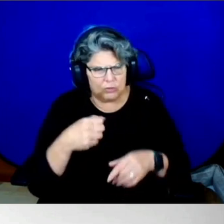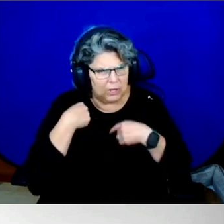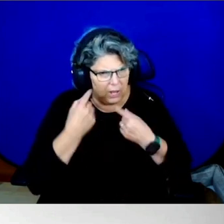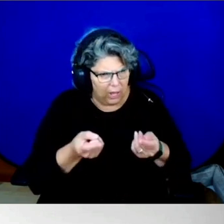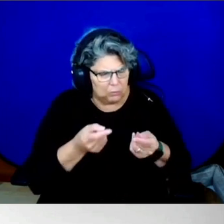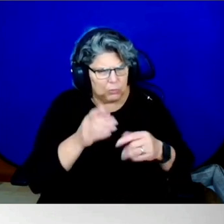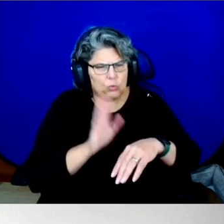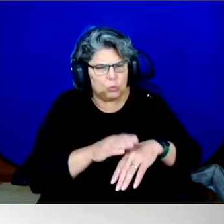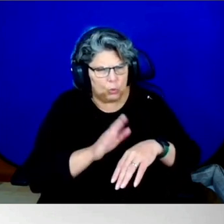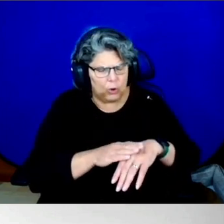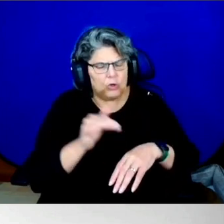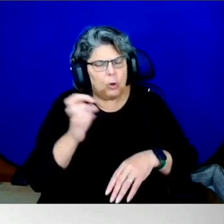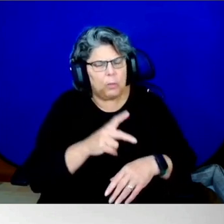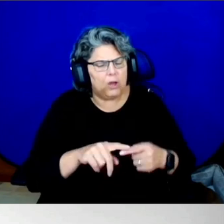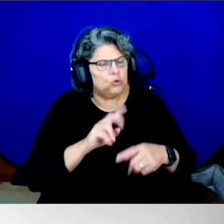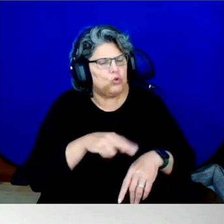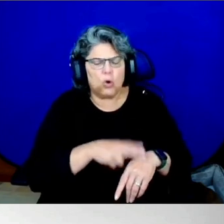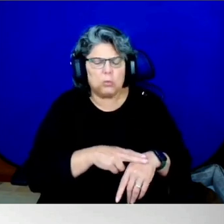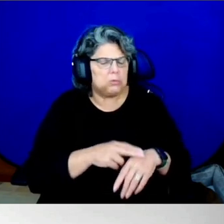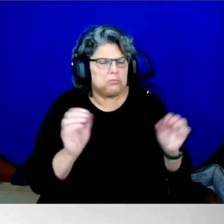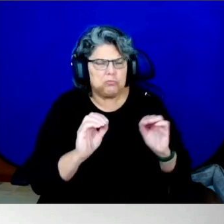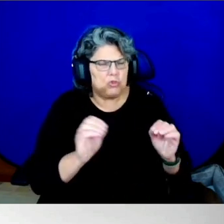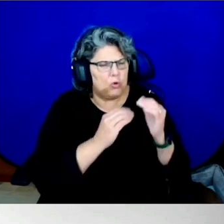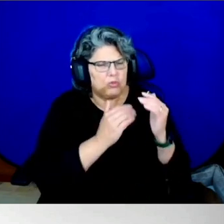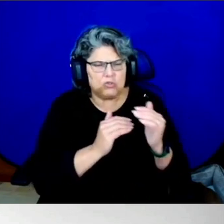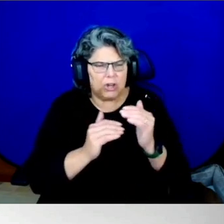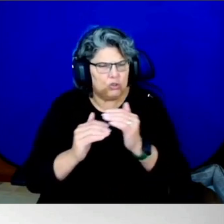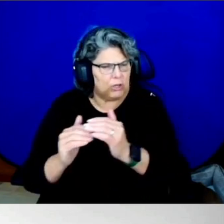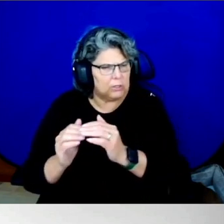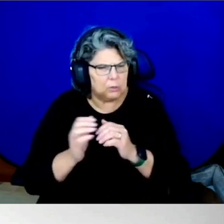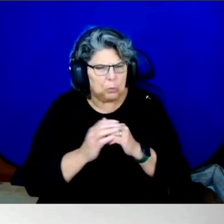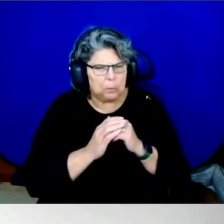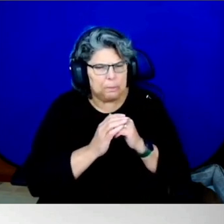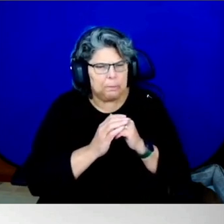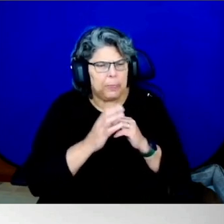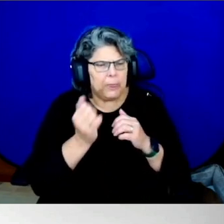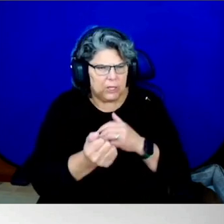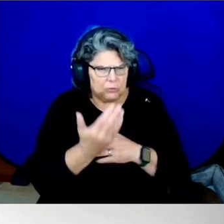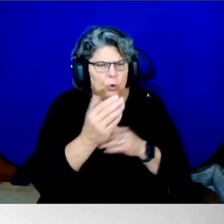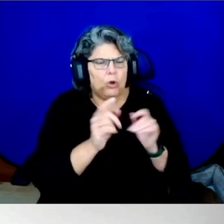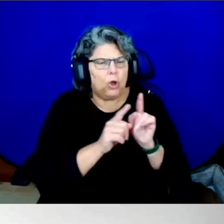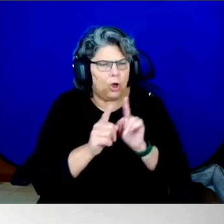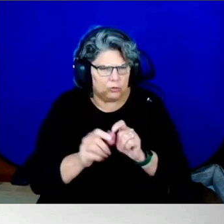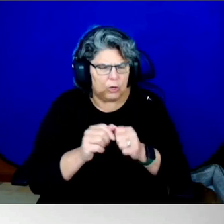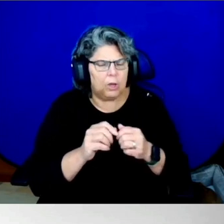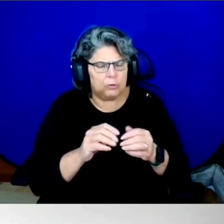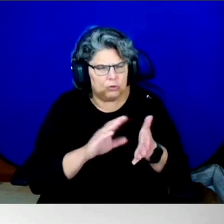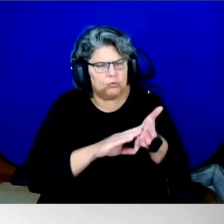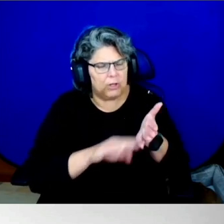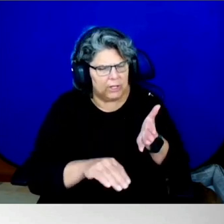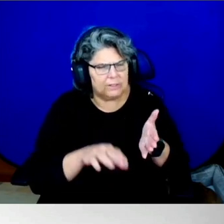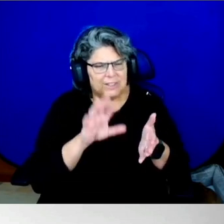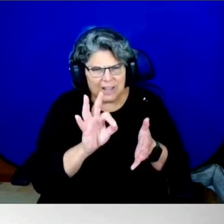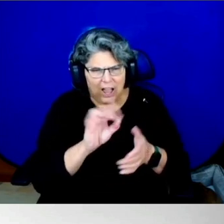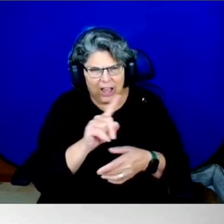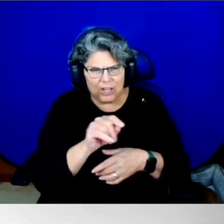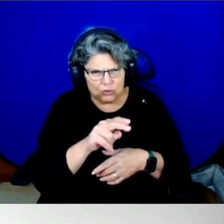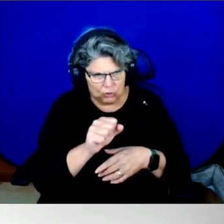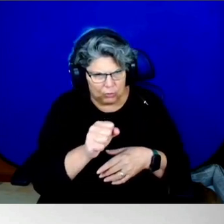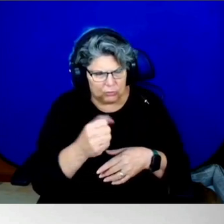normal status with no restrictions. This morning, we were also able to release 9 zones that had been under evacuation